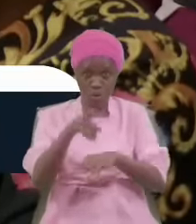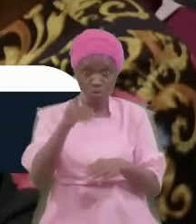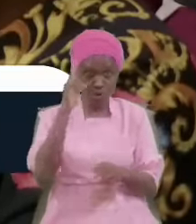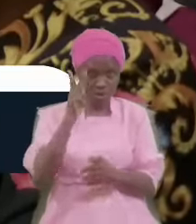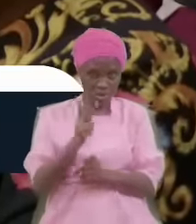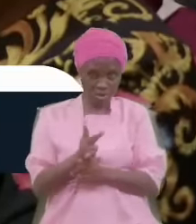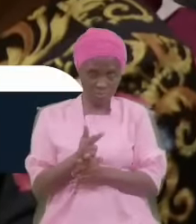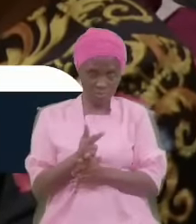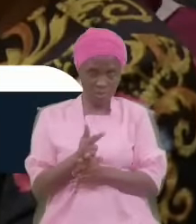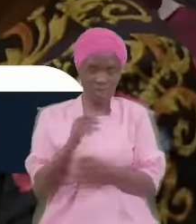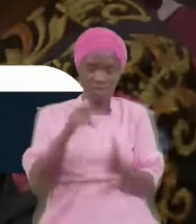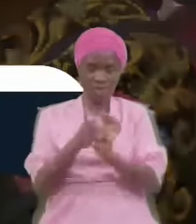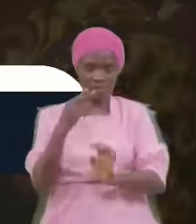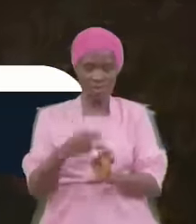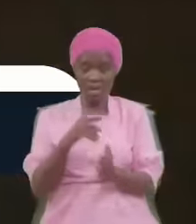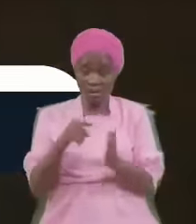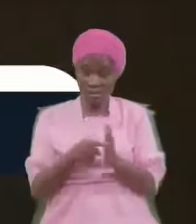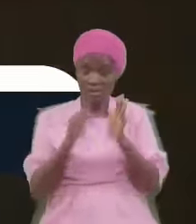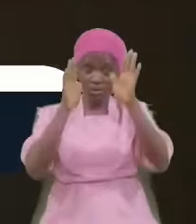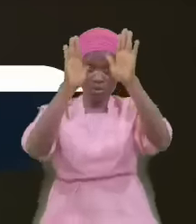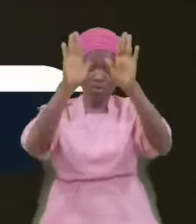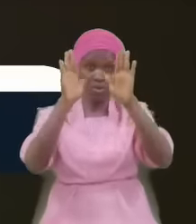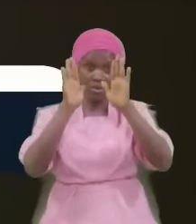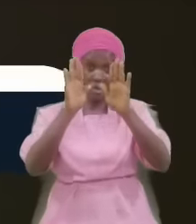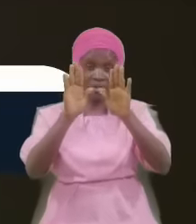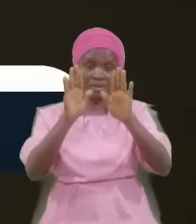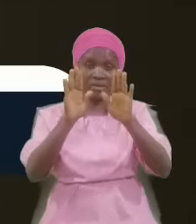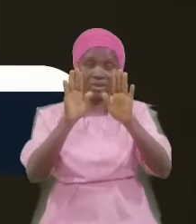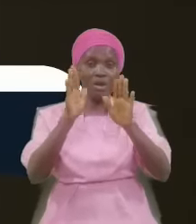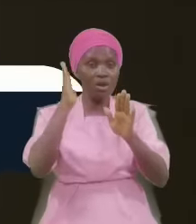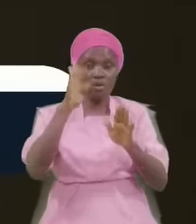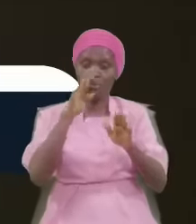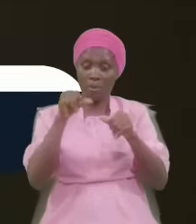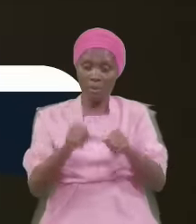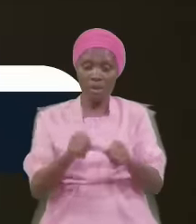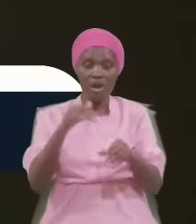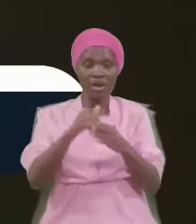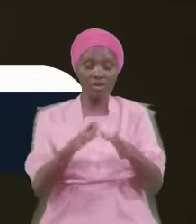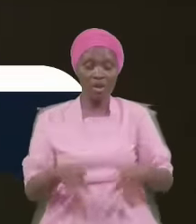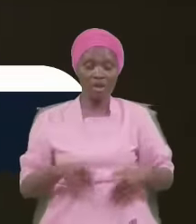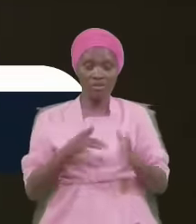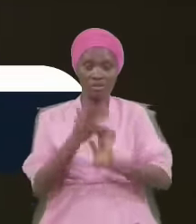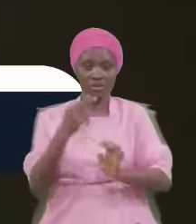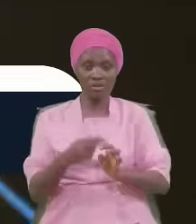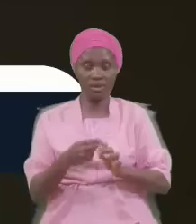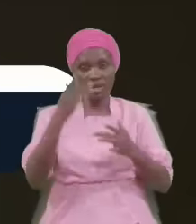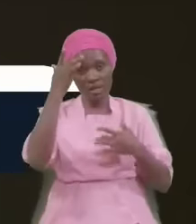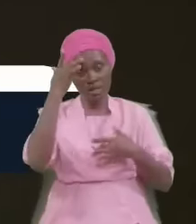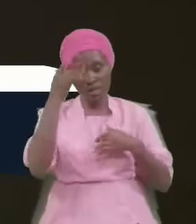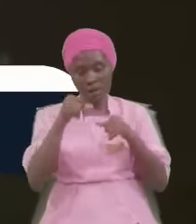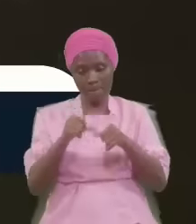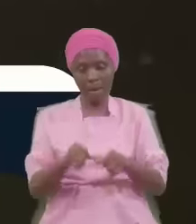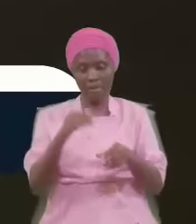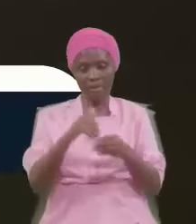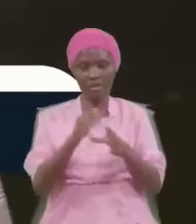wonder will be permanent in your life. Healing, permanent in your life. Deliverance, permanent in